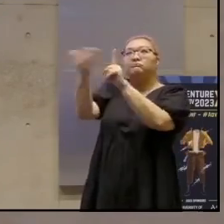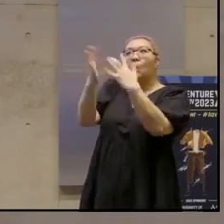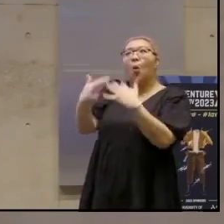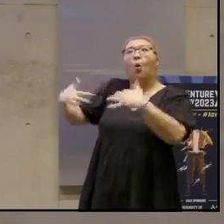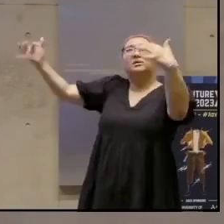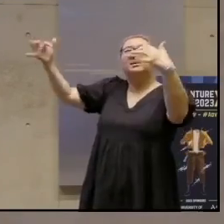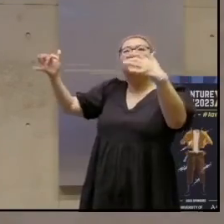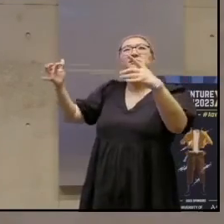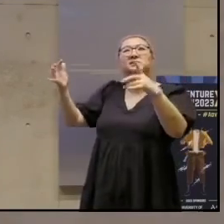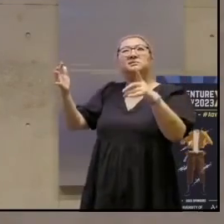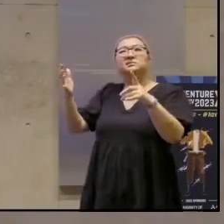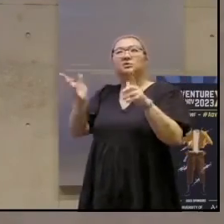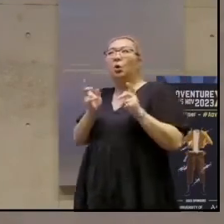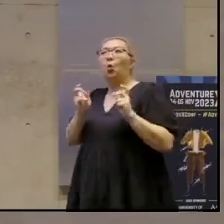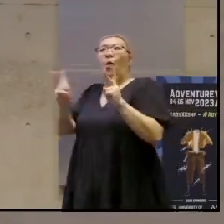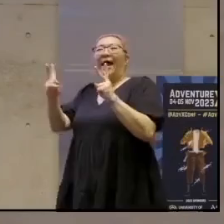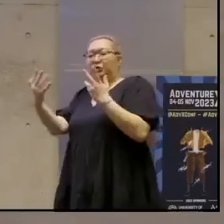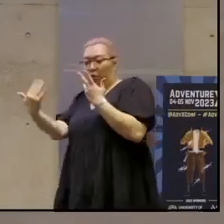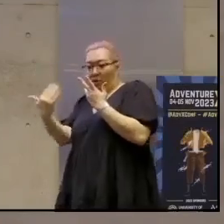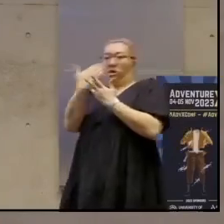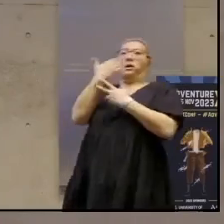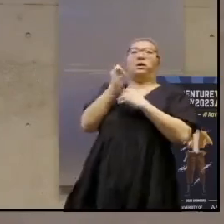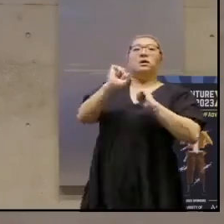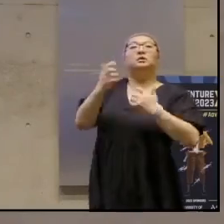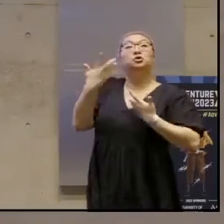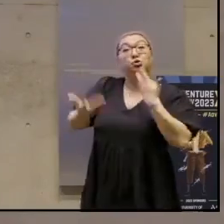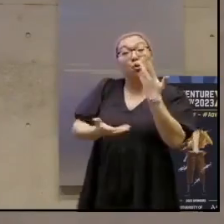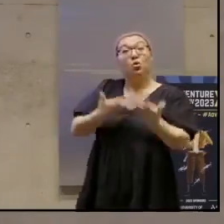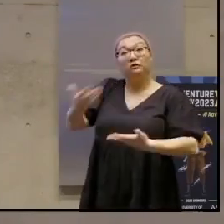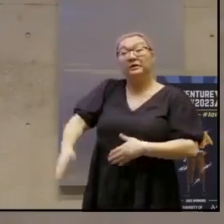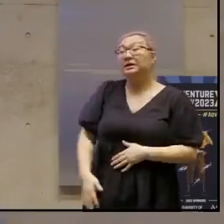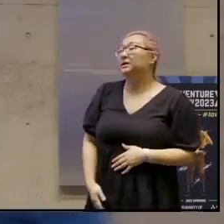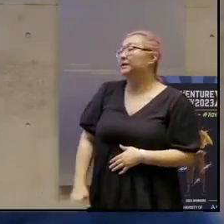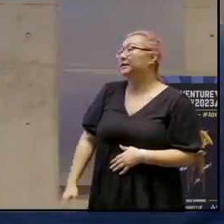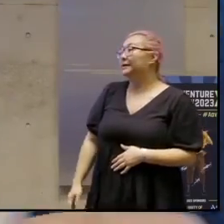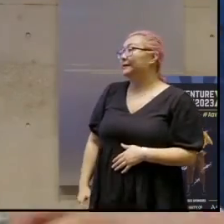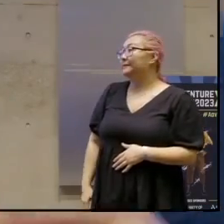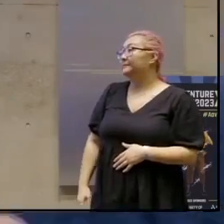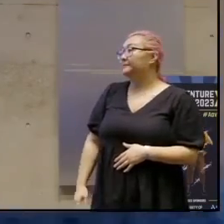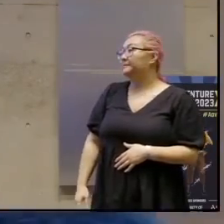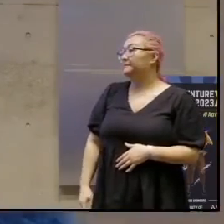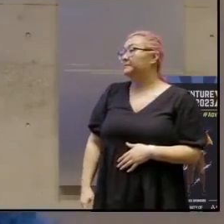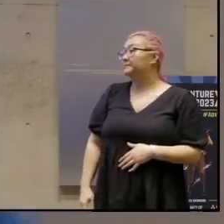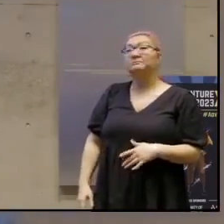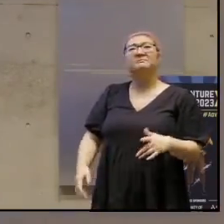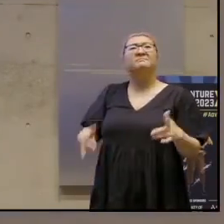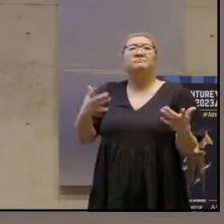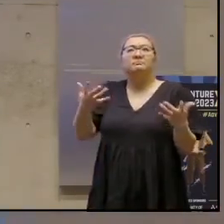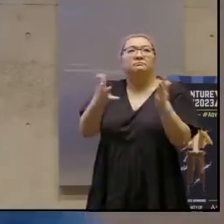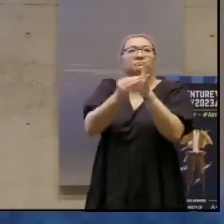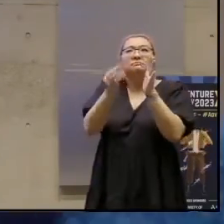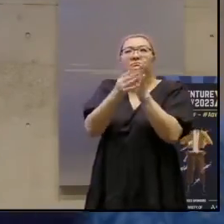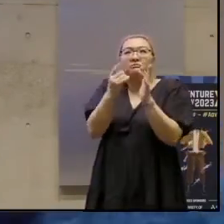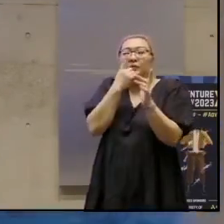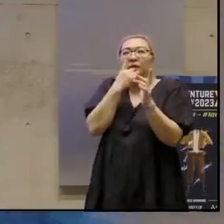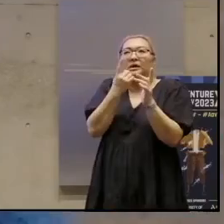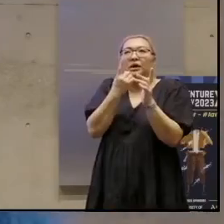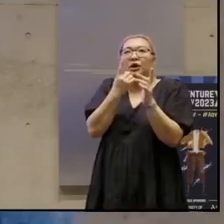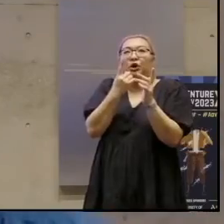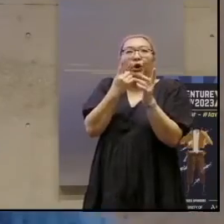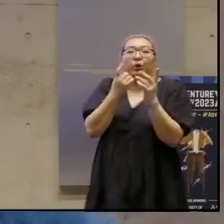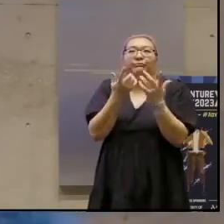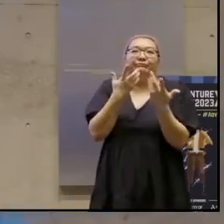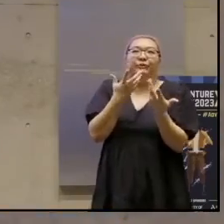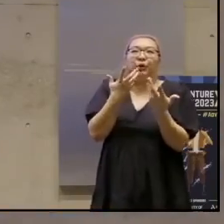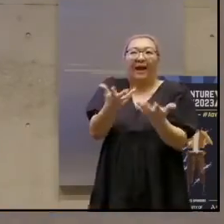audience a ramp in to understand how that goes. This is also something from VR. You put that fucking headset on, we've got to teach you how to be here.